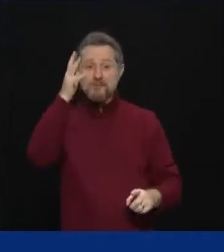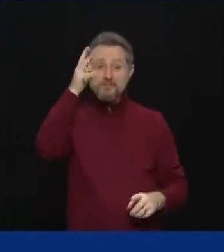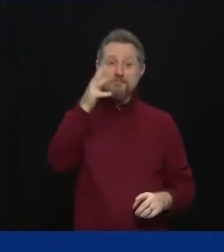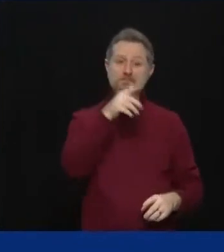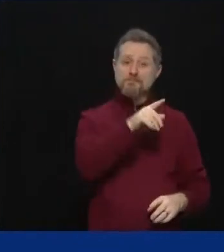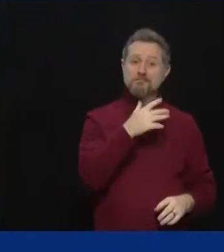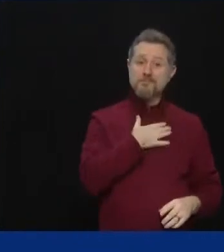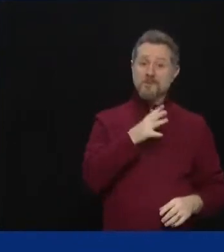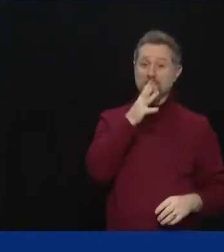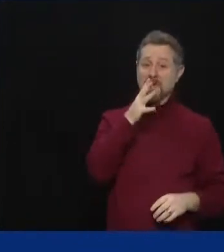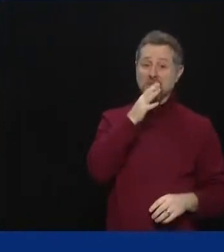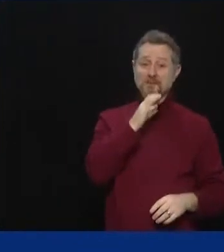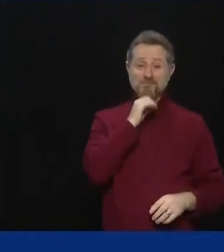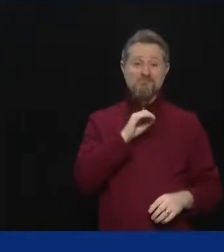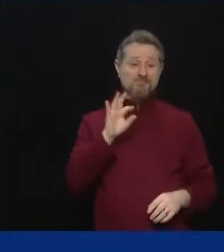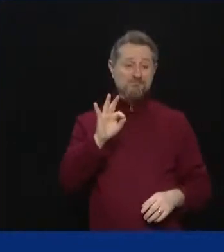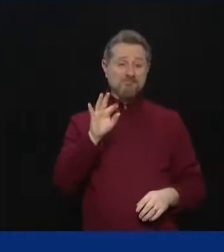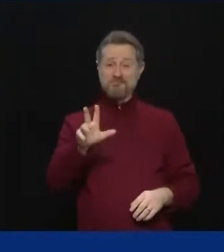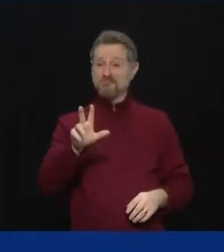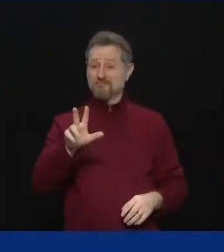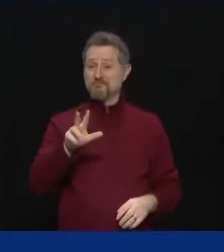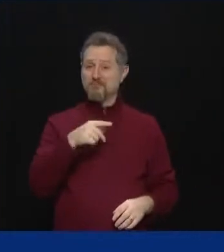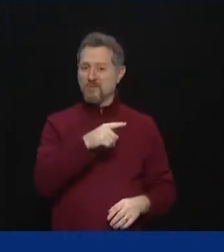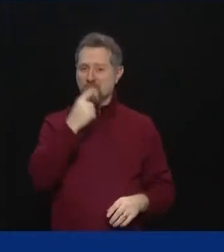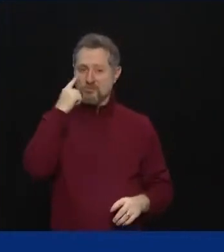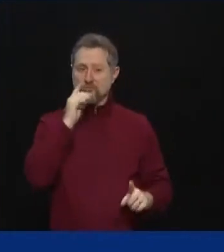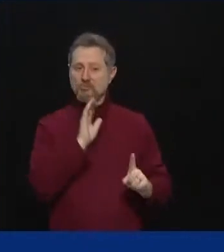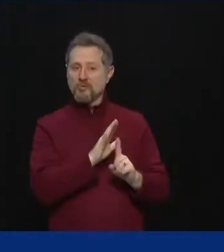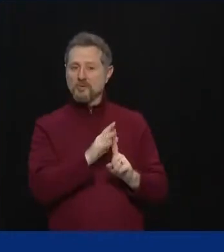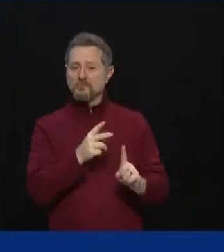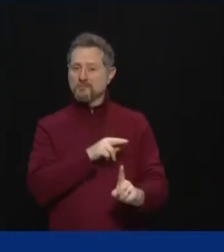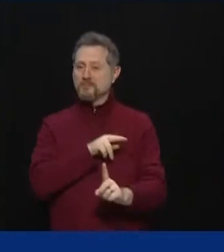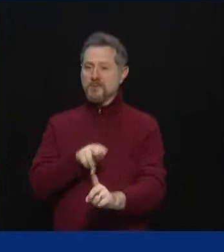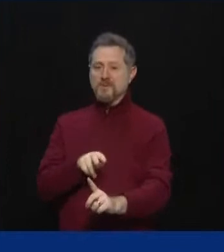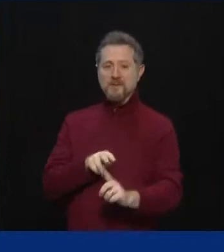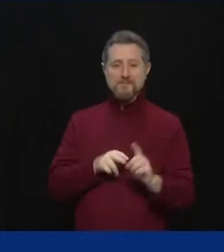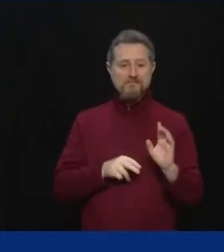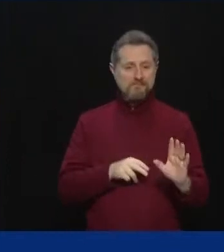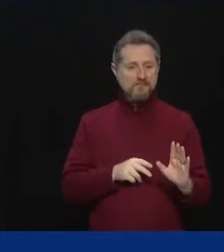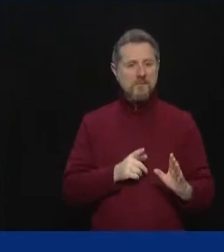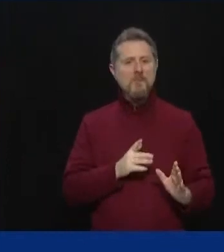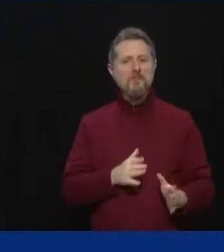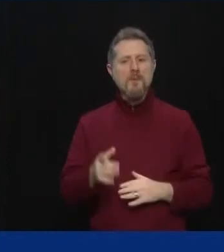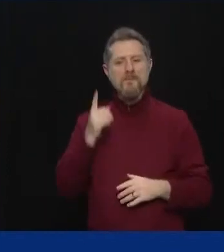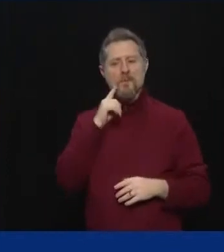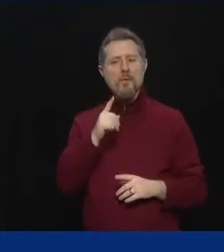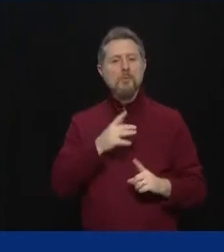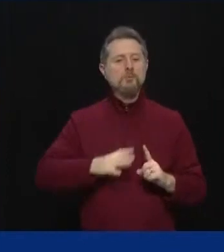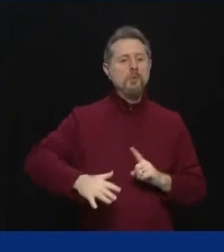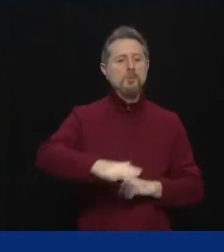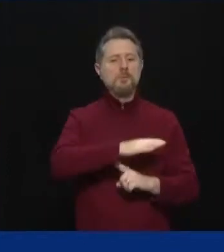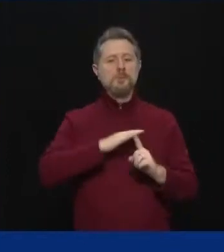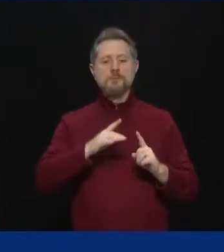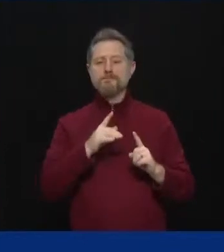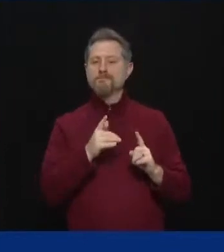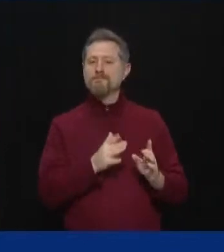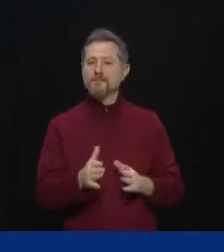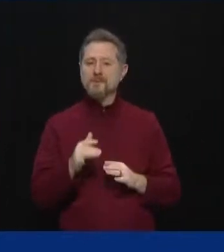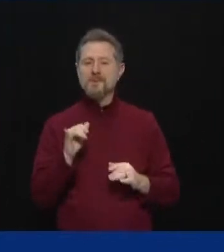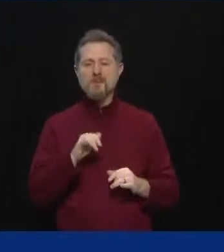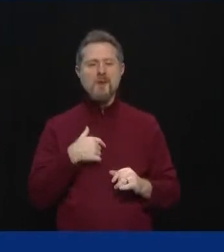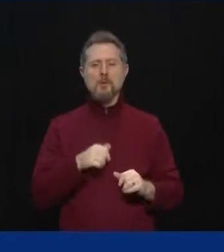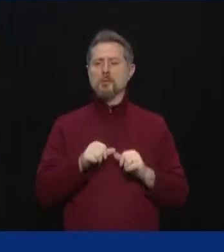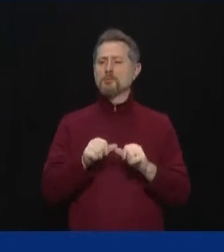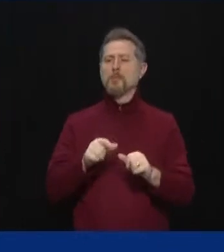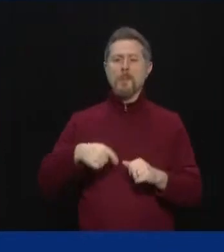93, look at your holiday plans from the perspective of that person. I continue to be very hopeful as